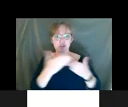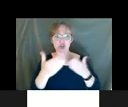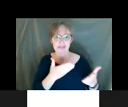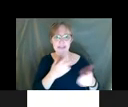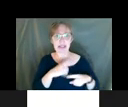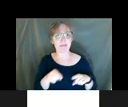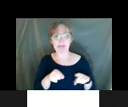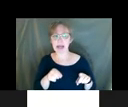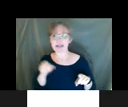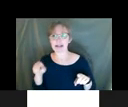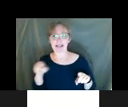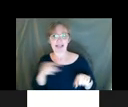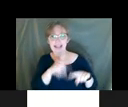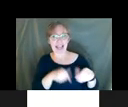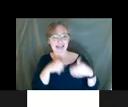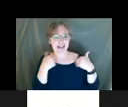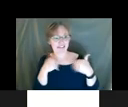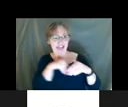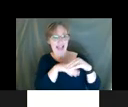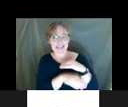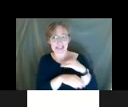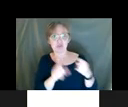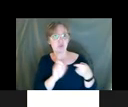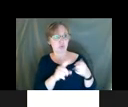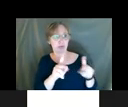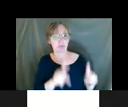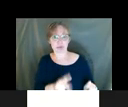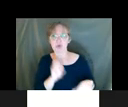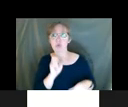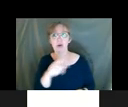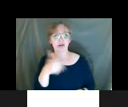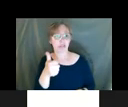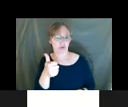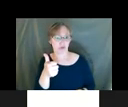refused access by such person or another individual.